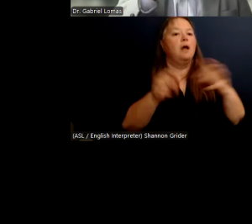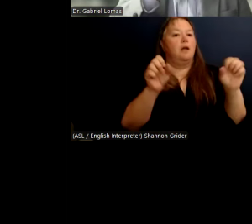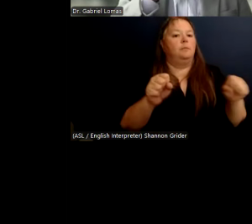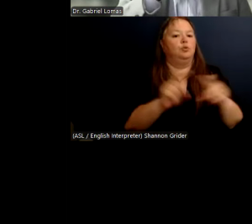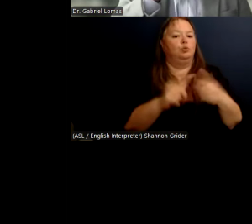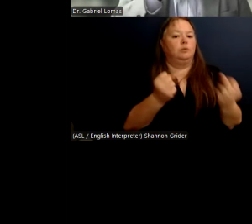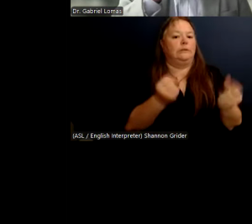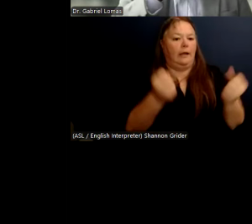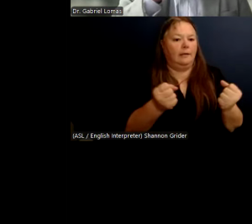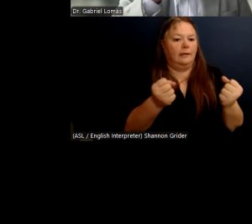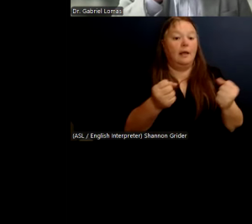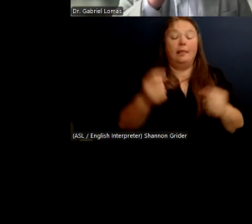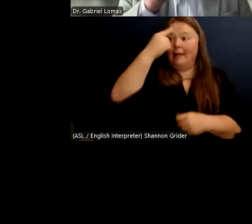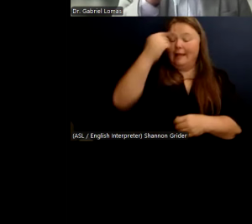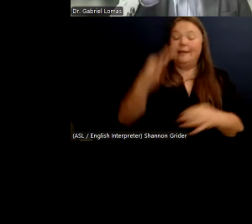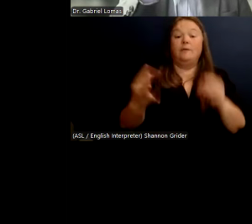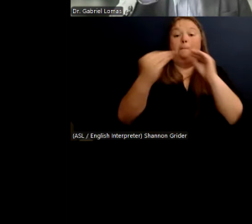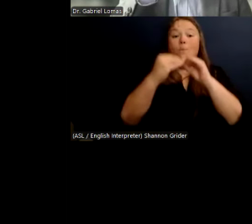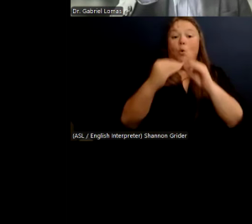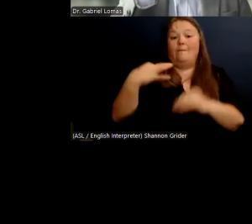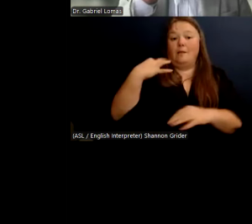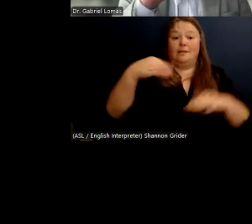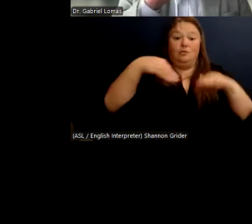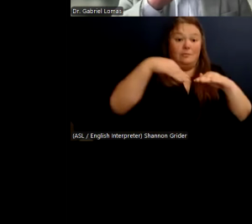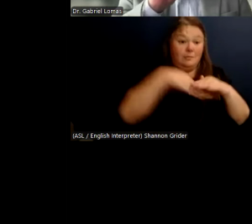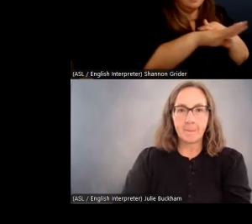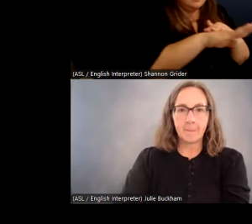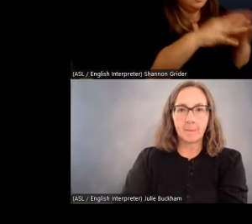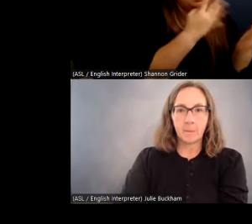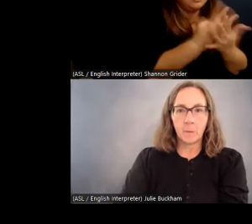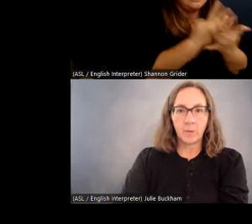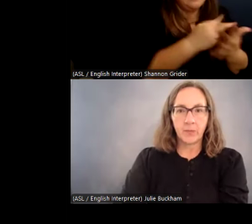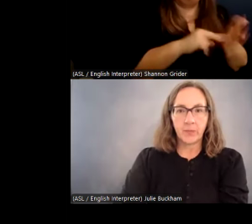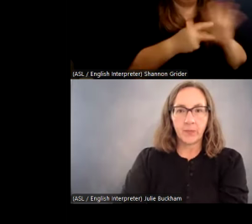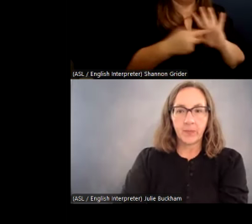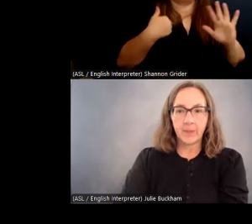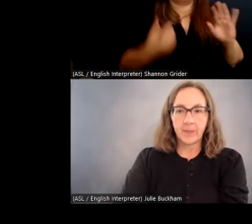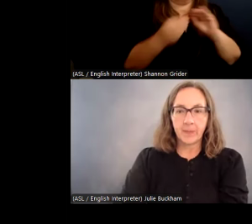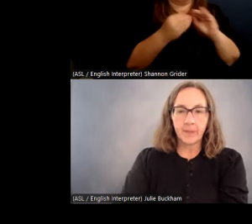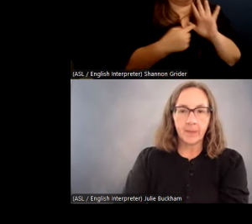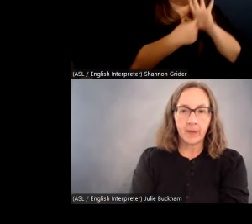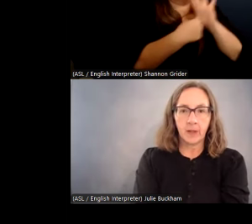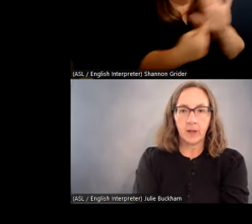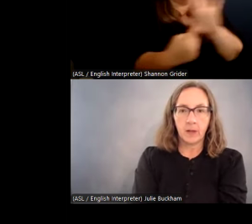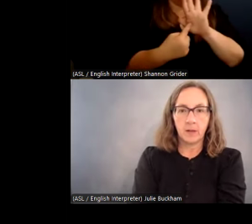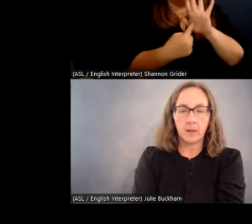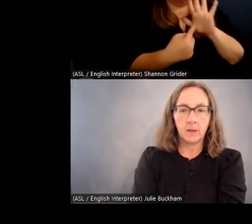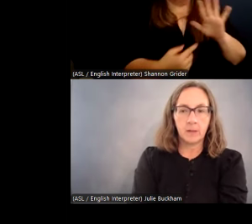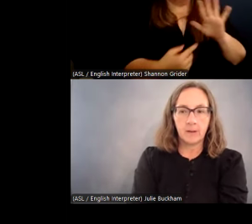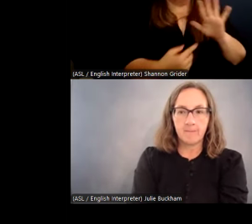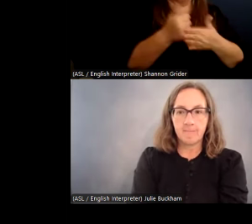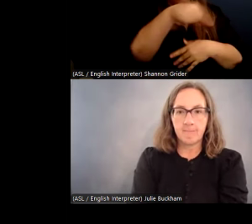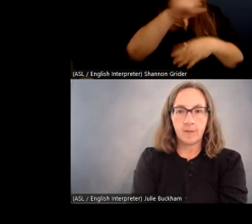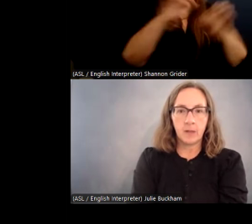is that having more volunteers come into the prison gives more presence and helps with more